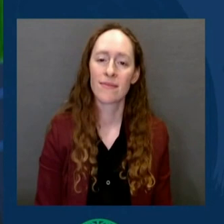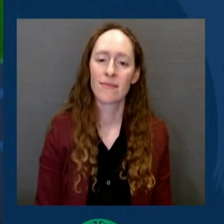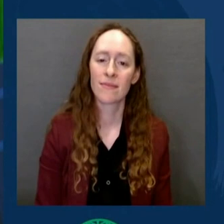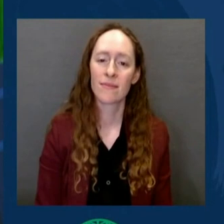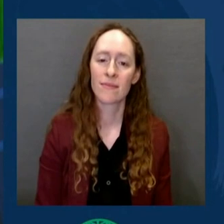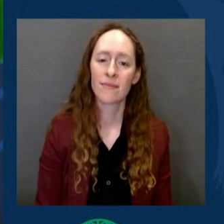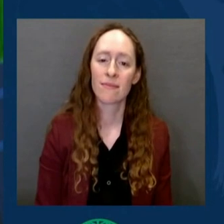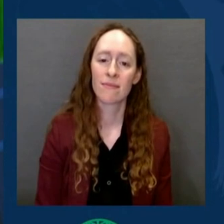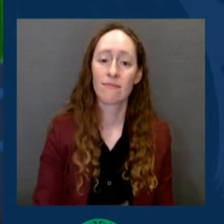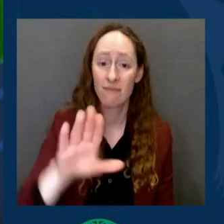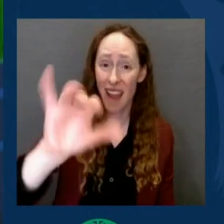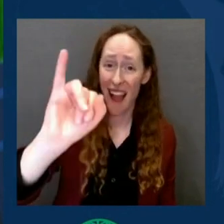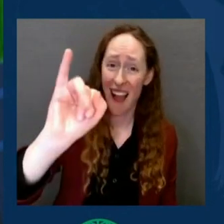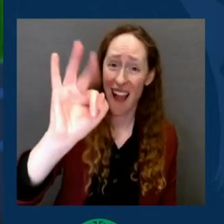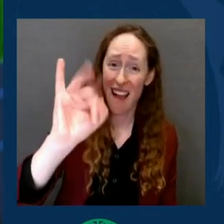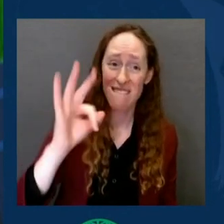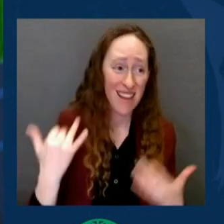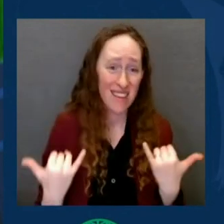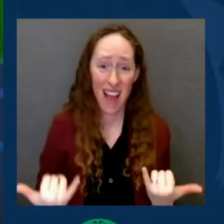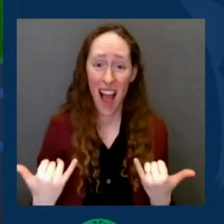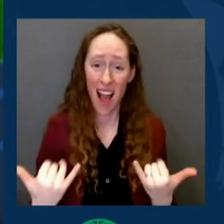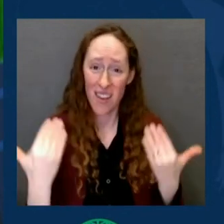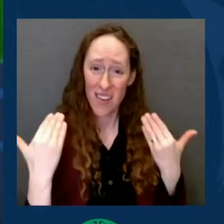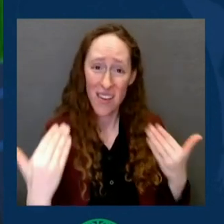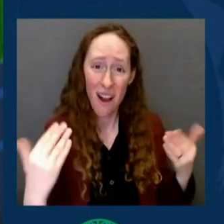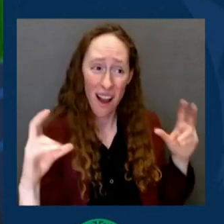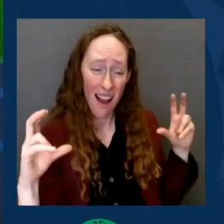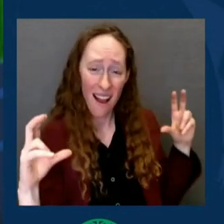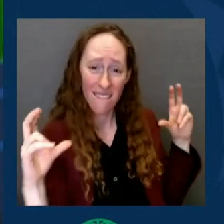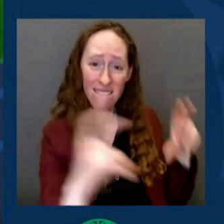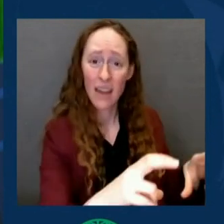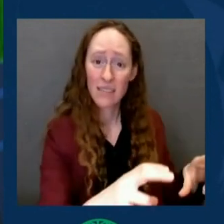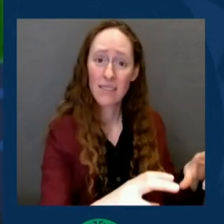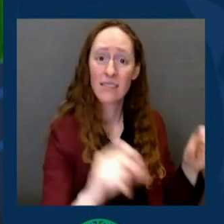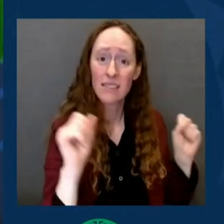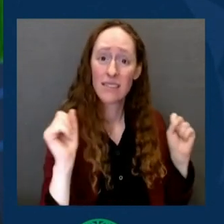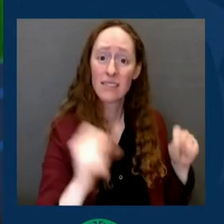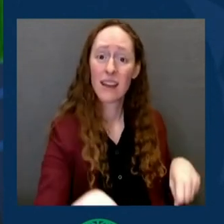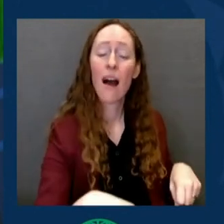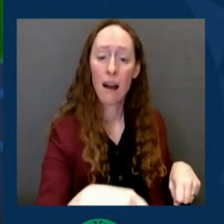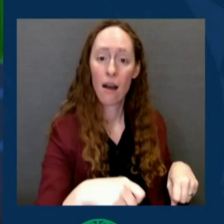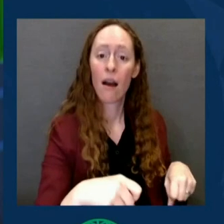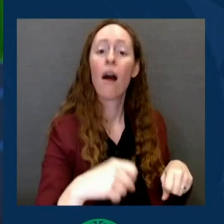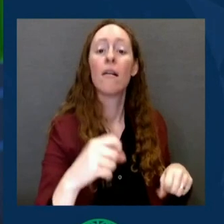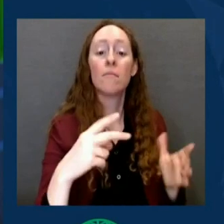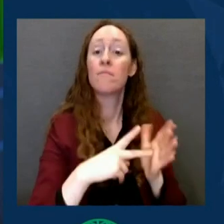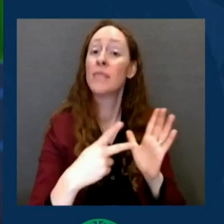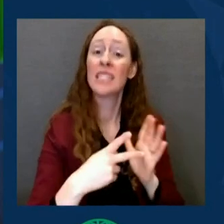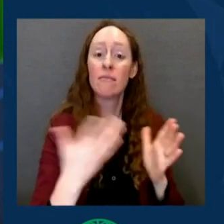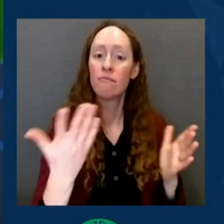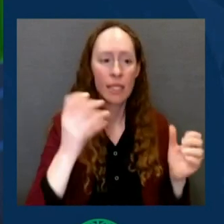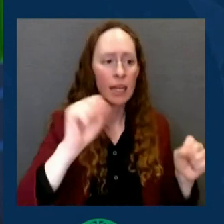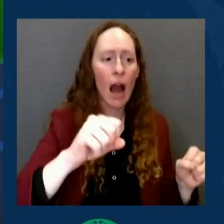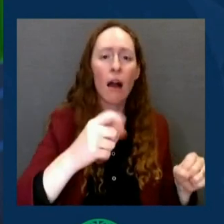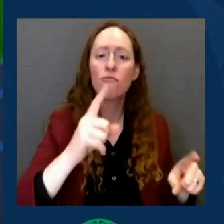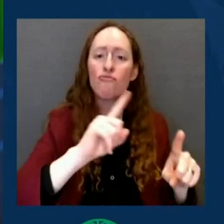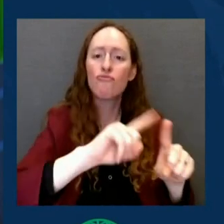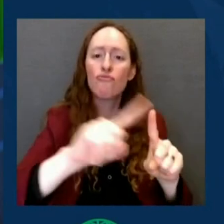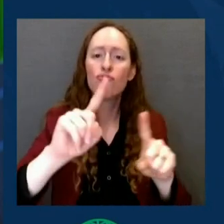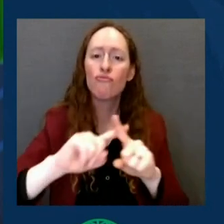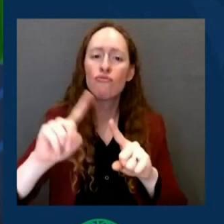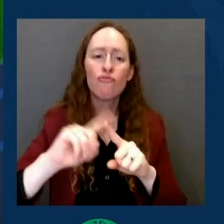the diversification of the chains, its value chains, and infrastructure. The